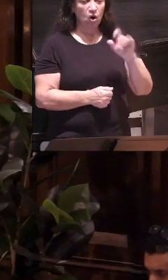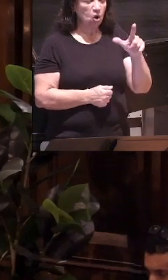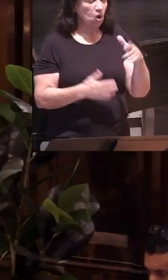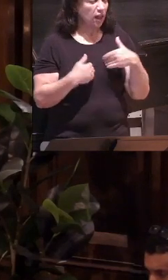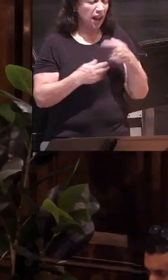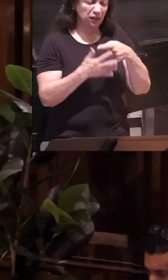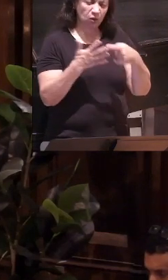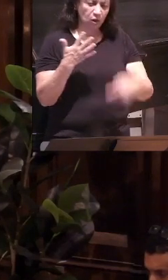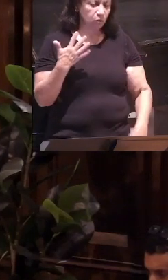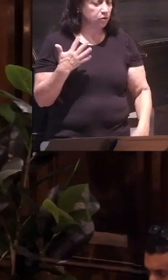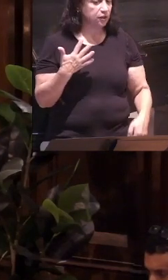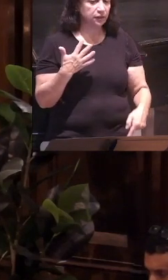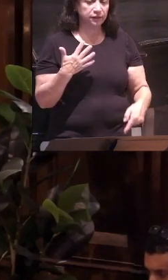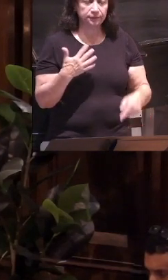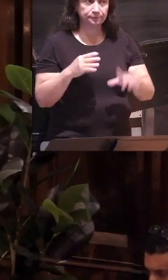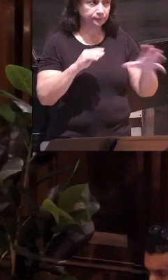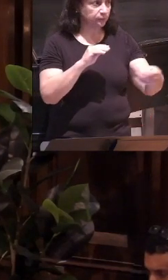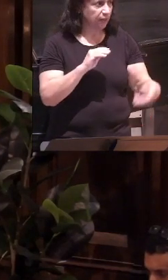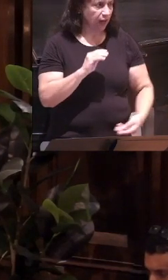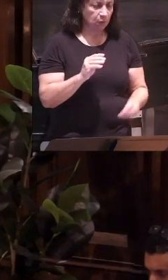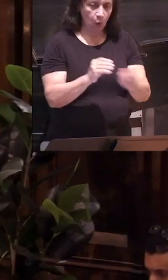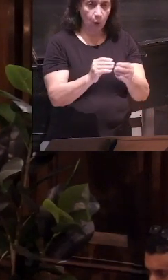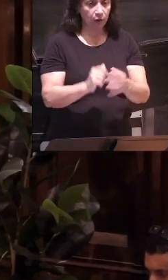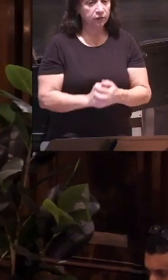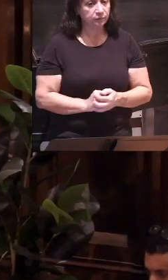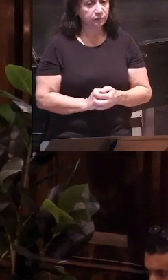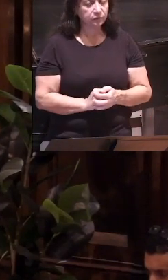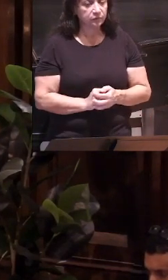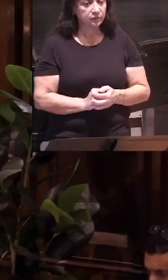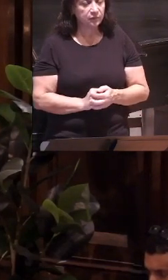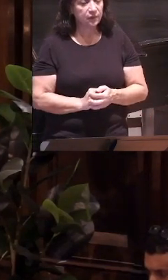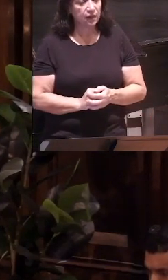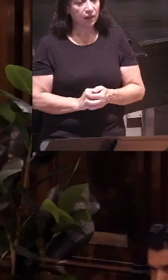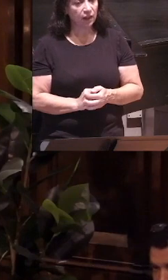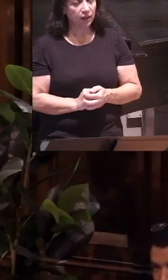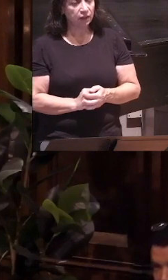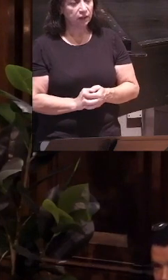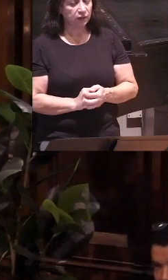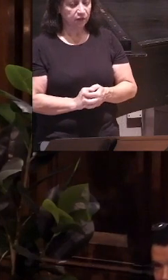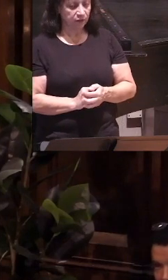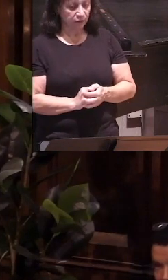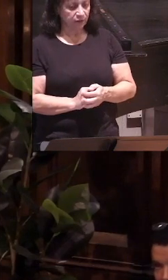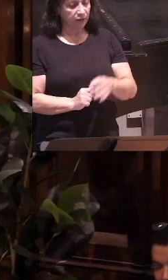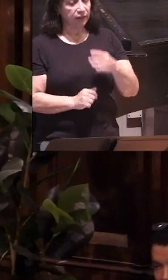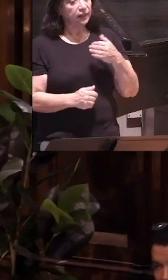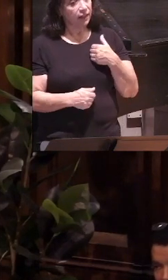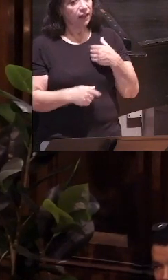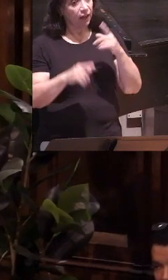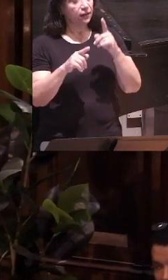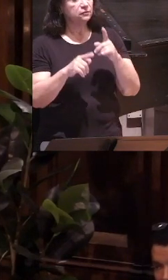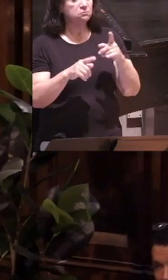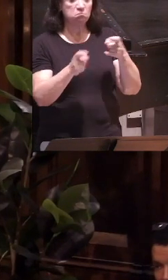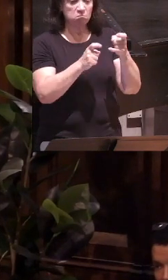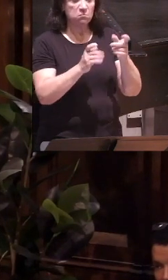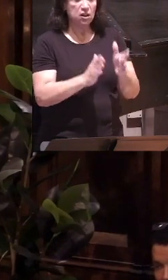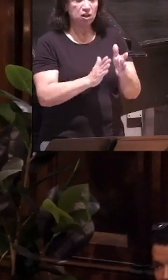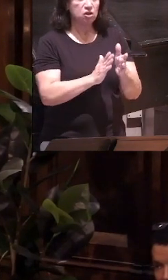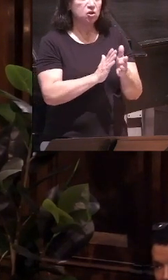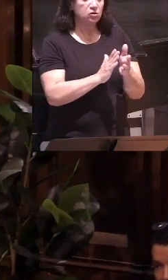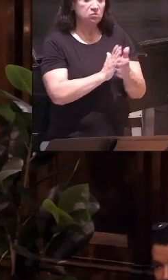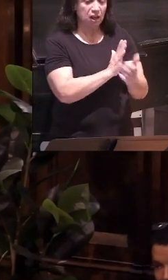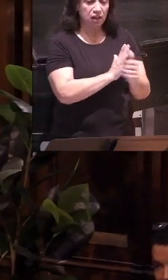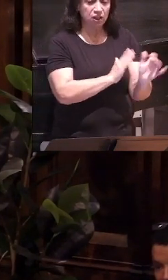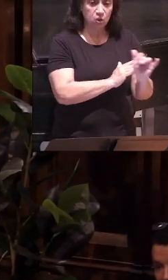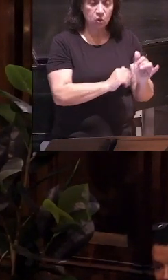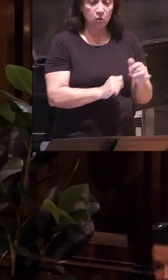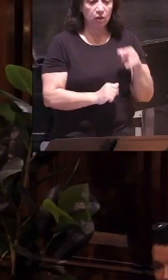all of those in spades. And, oh, by the way, he had all those managerial talents, too. So Earl